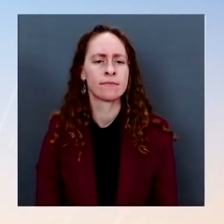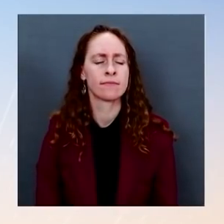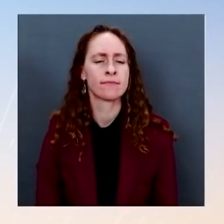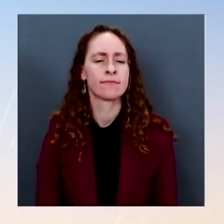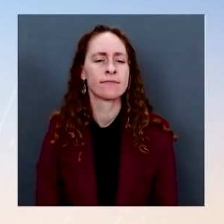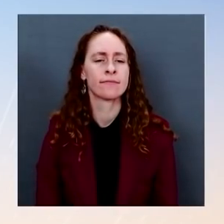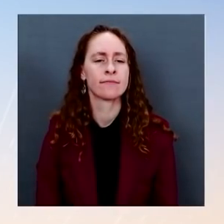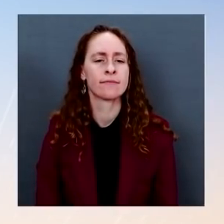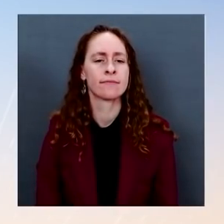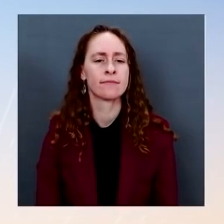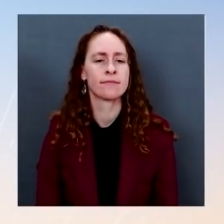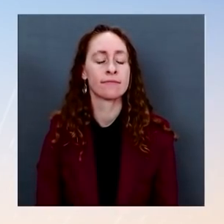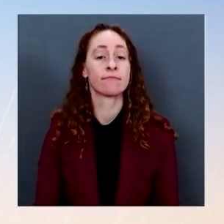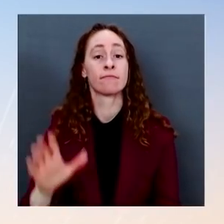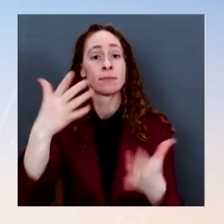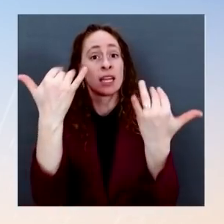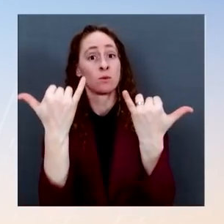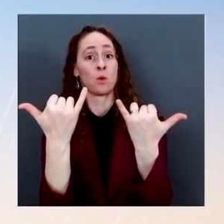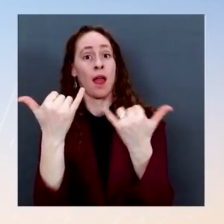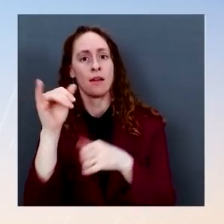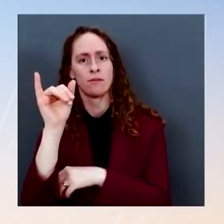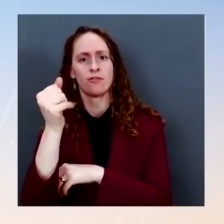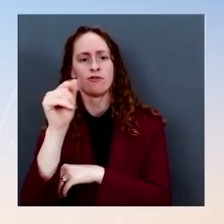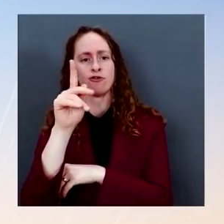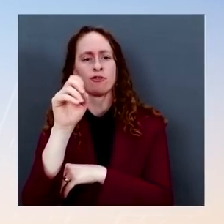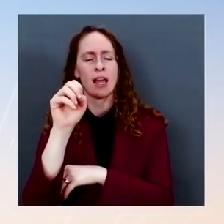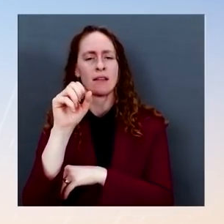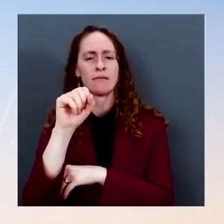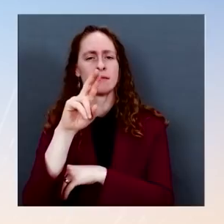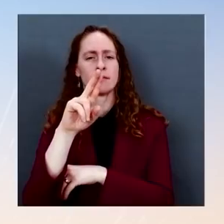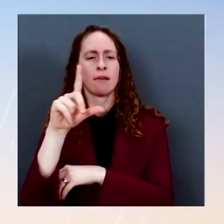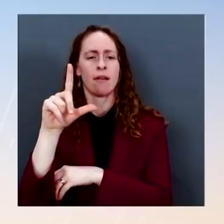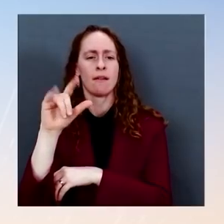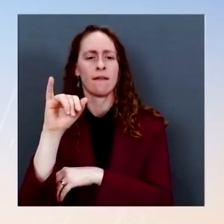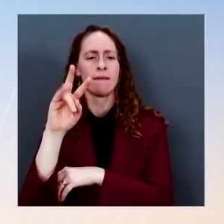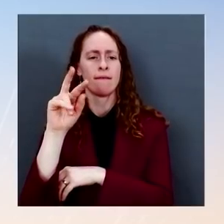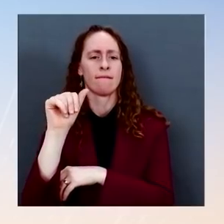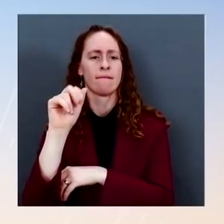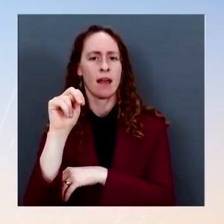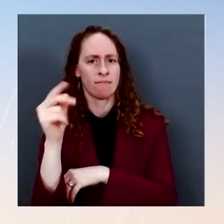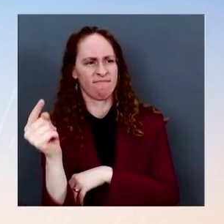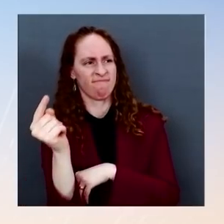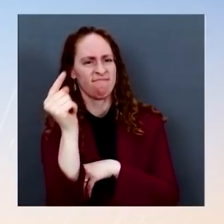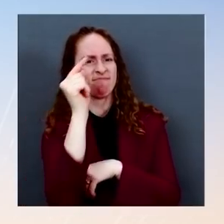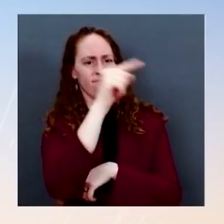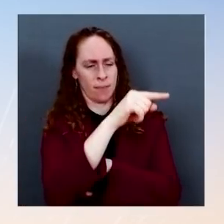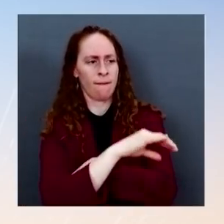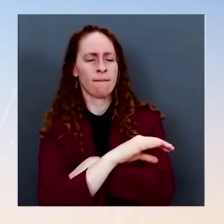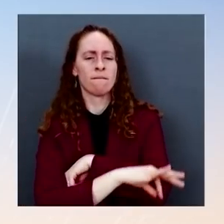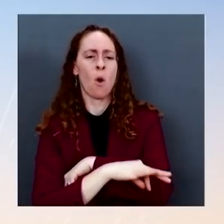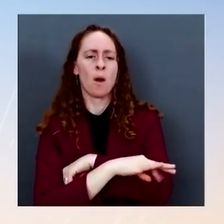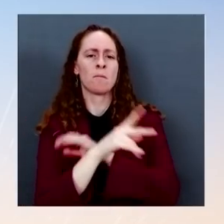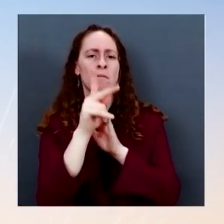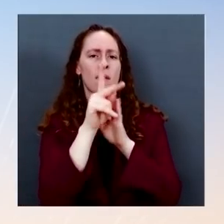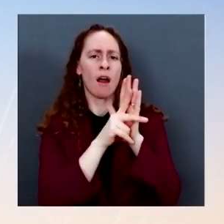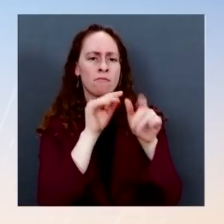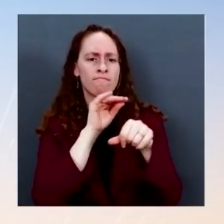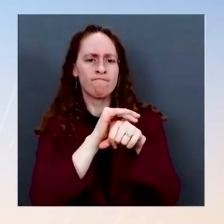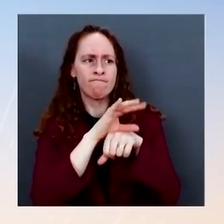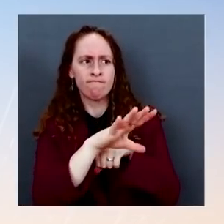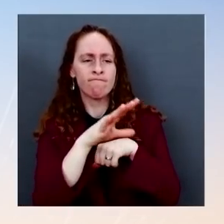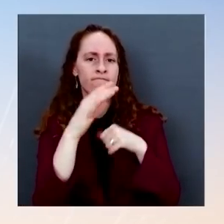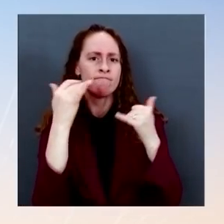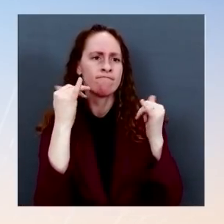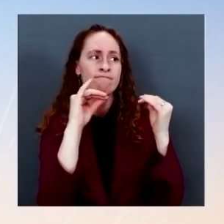Ushakov, I'm sure I'm butchering his last name, apologies, foreign policy advisor to President Vladimir Putin of Russia. He indicated U.S. readiness to engage in diplomacy